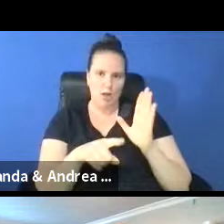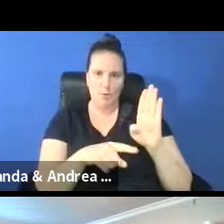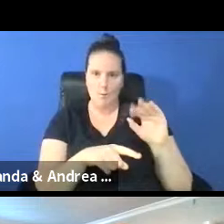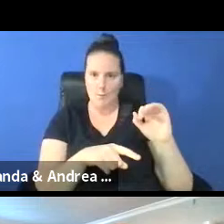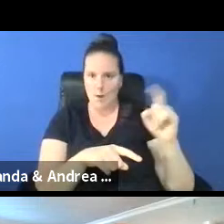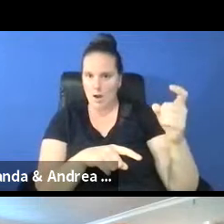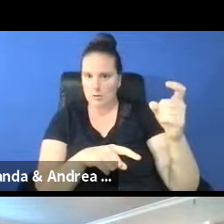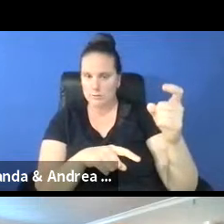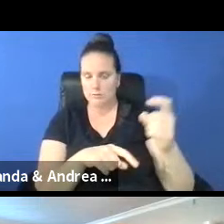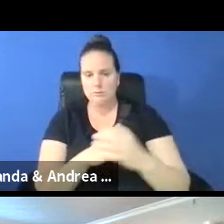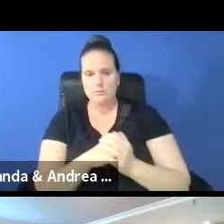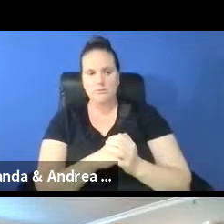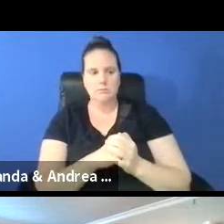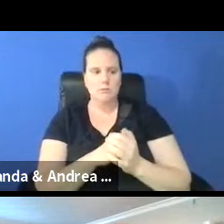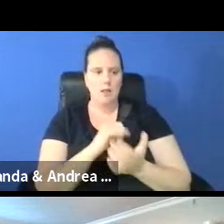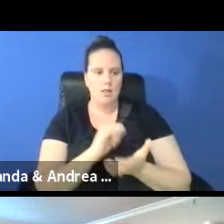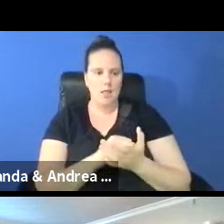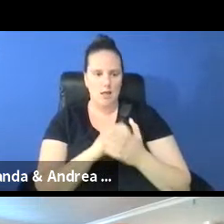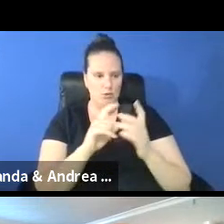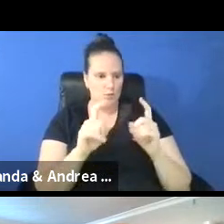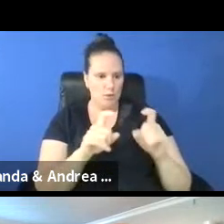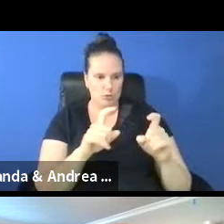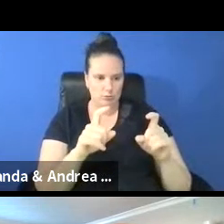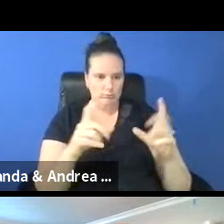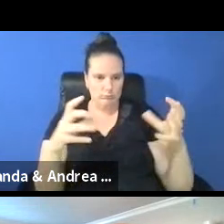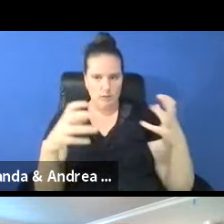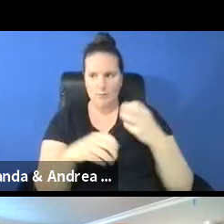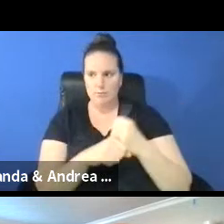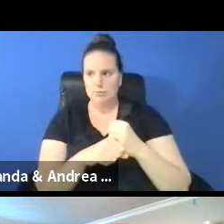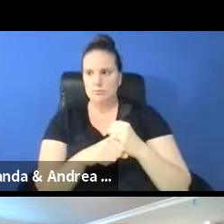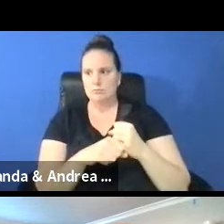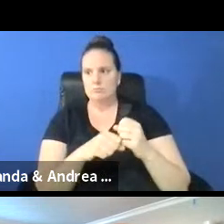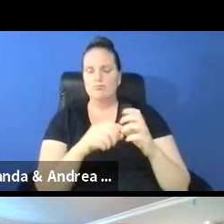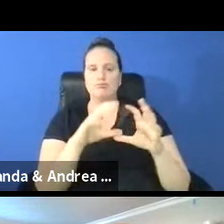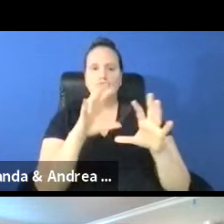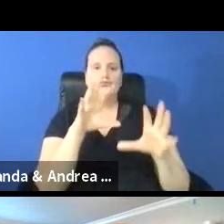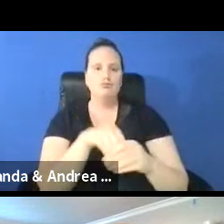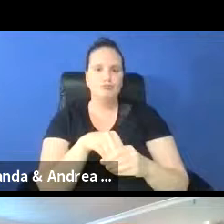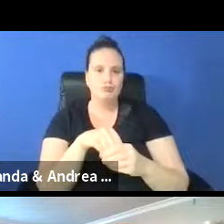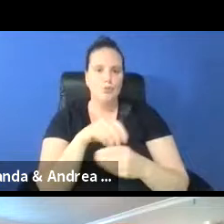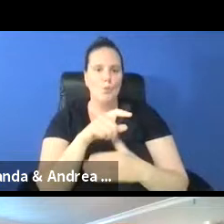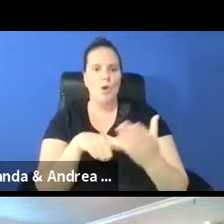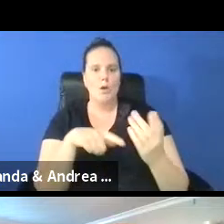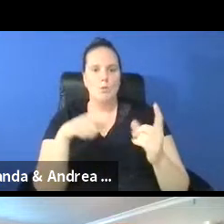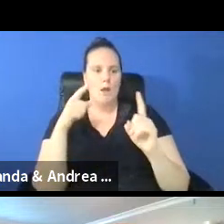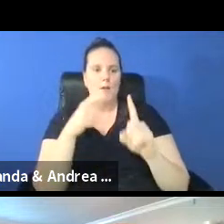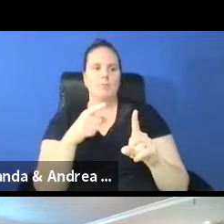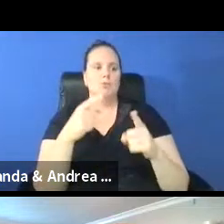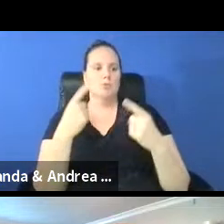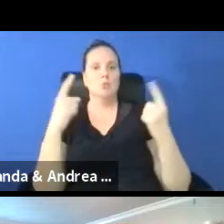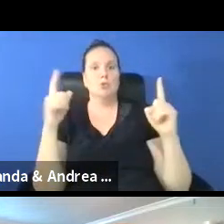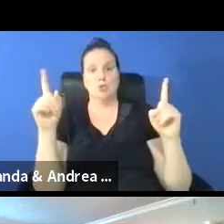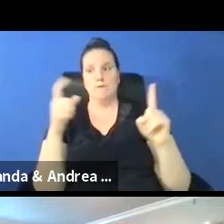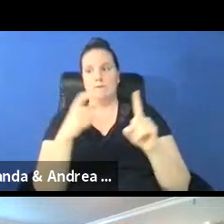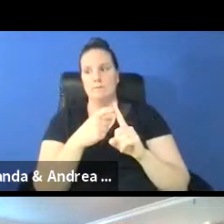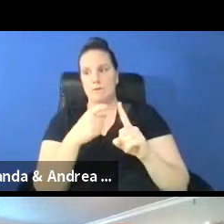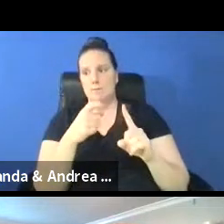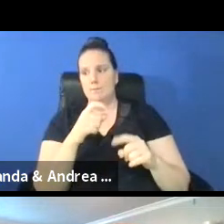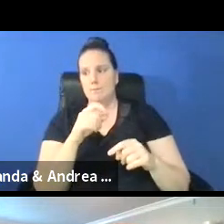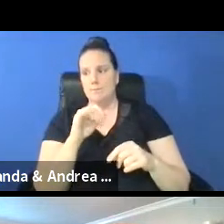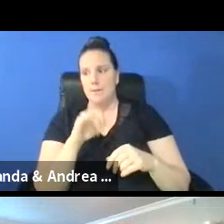box, that questions capture sort of the essence of what we're aiming to achieve relative to